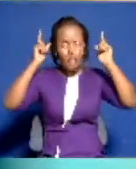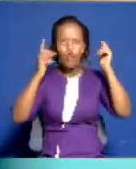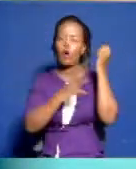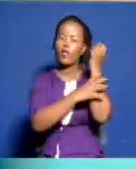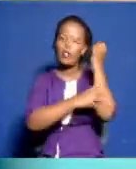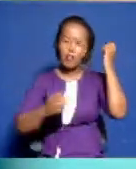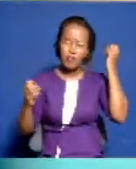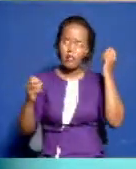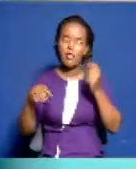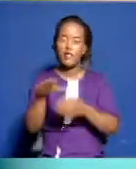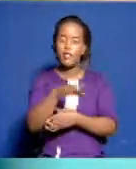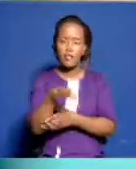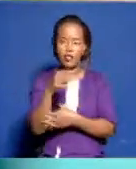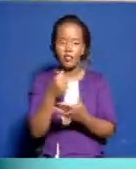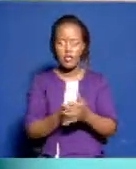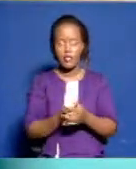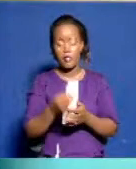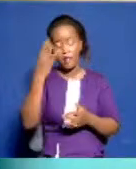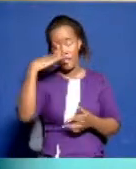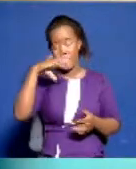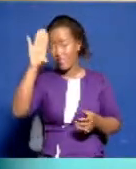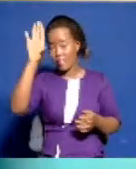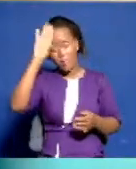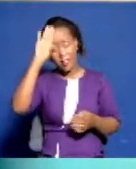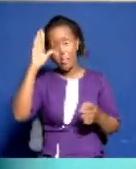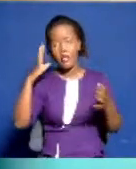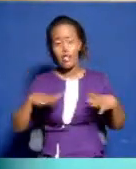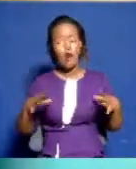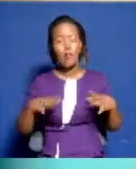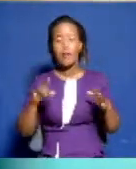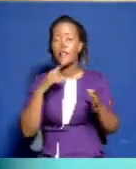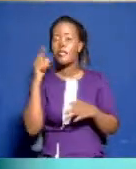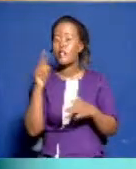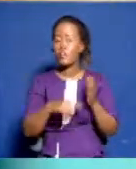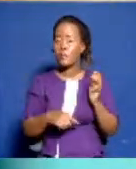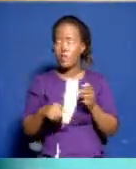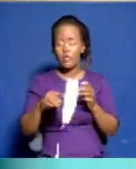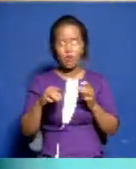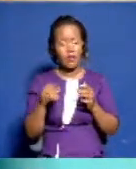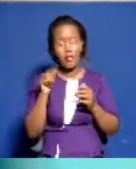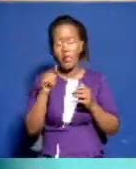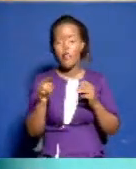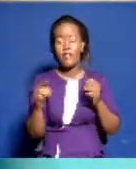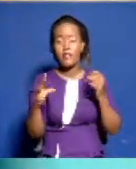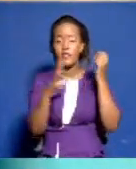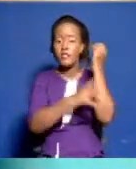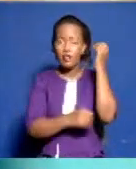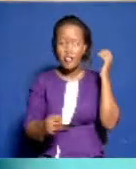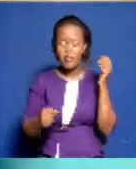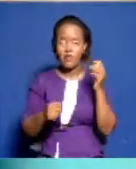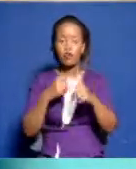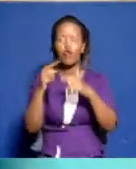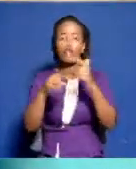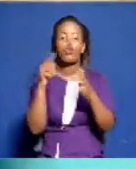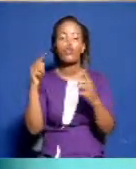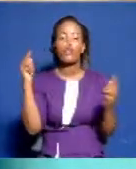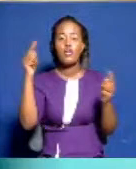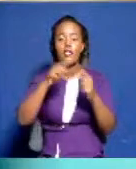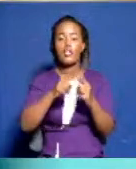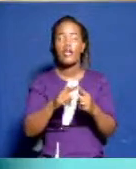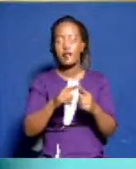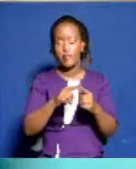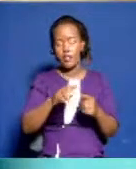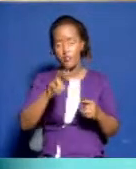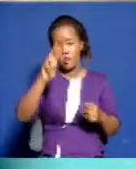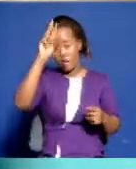area. Devastated farmers are concerned that the rampant livestock theft, which primarily targets sheep and goats,